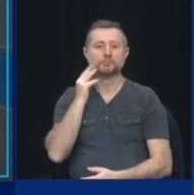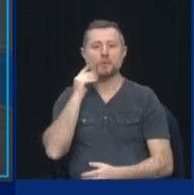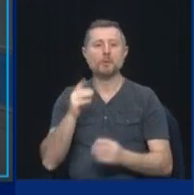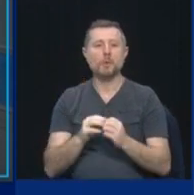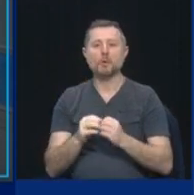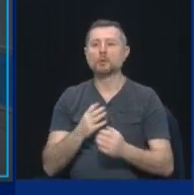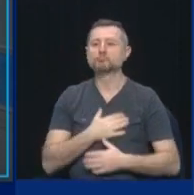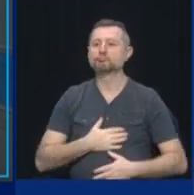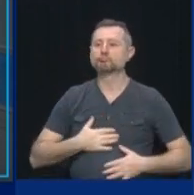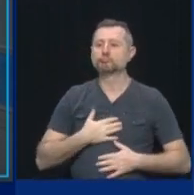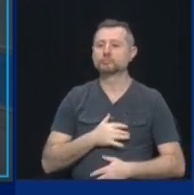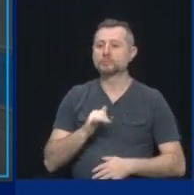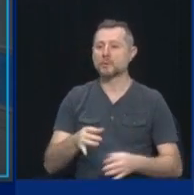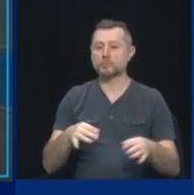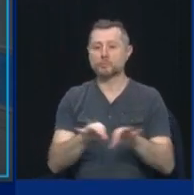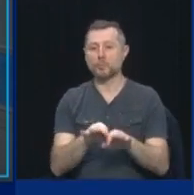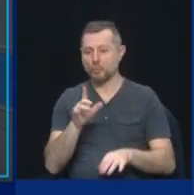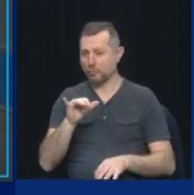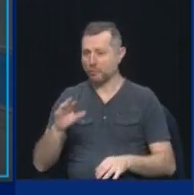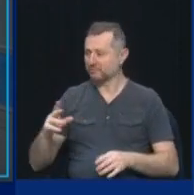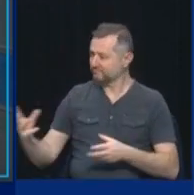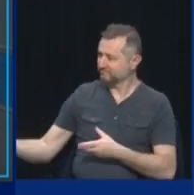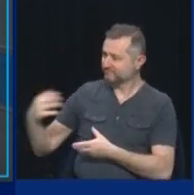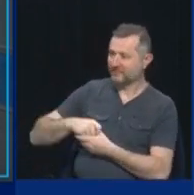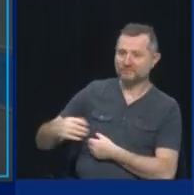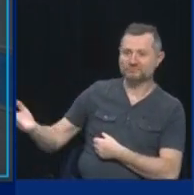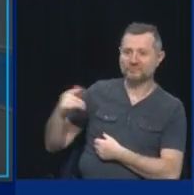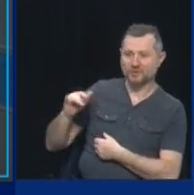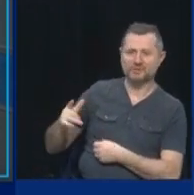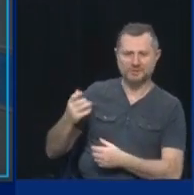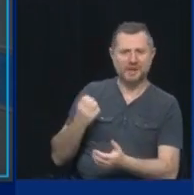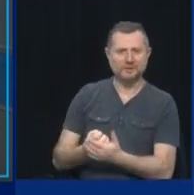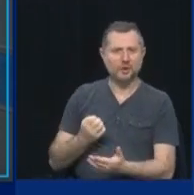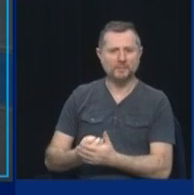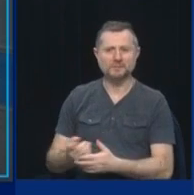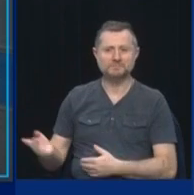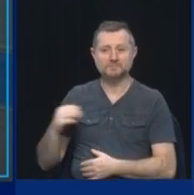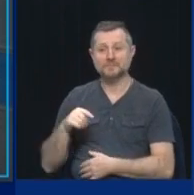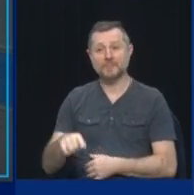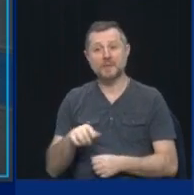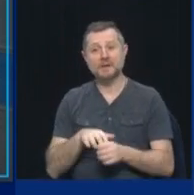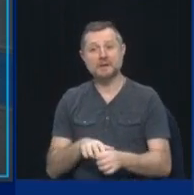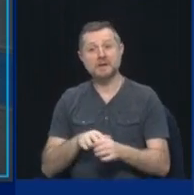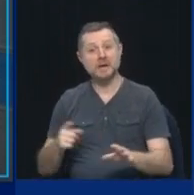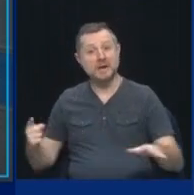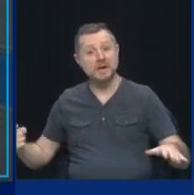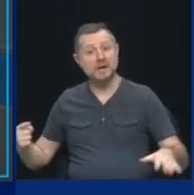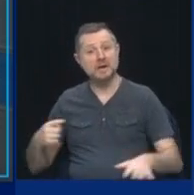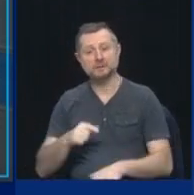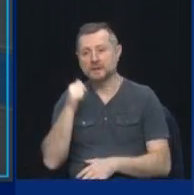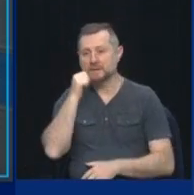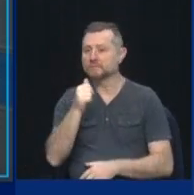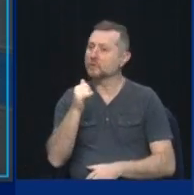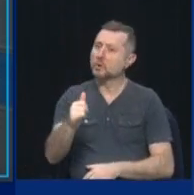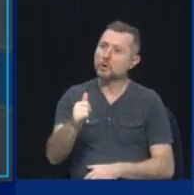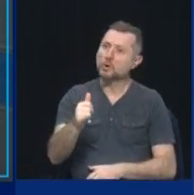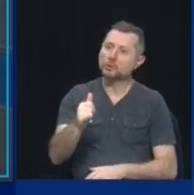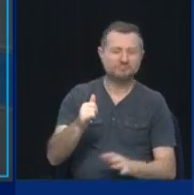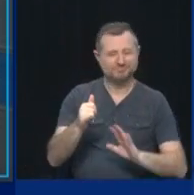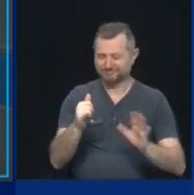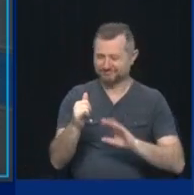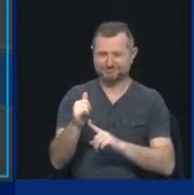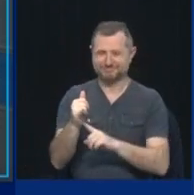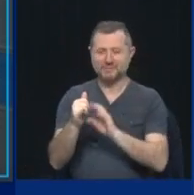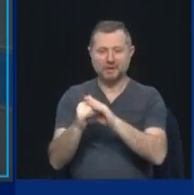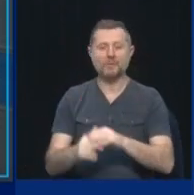Long Island is part of this economy, and making that commute work is vitally important. It also opened